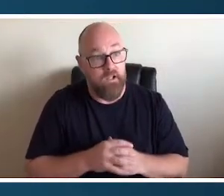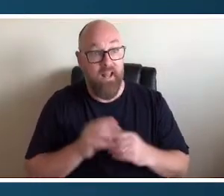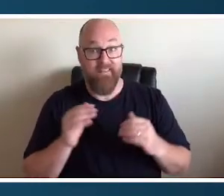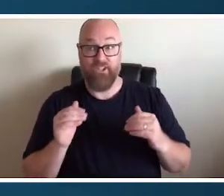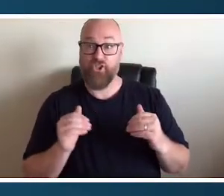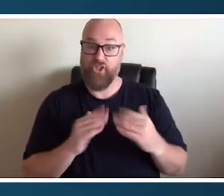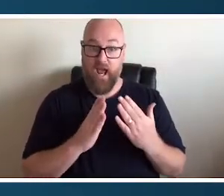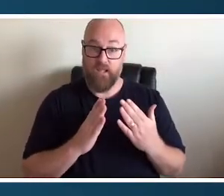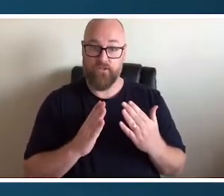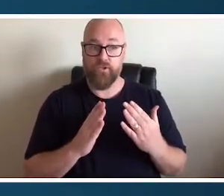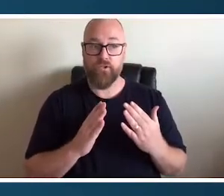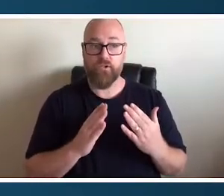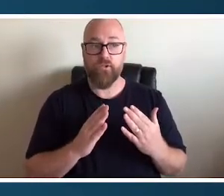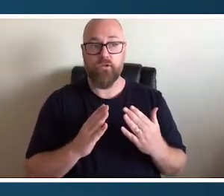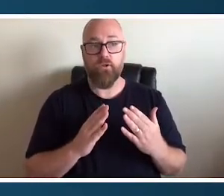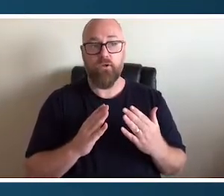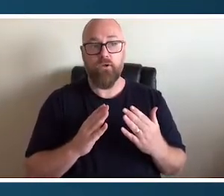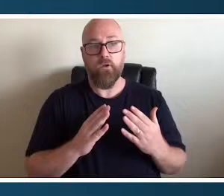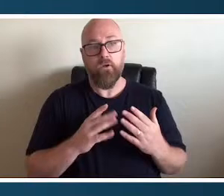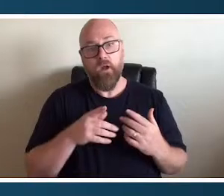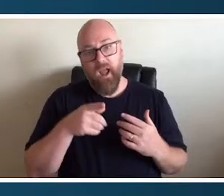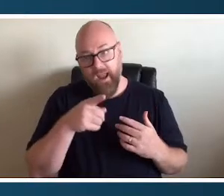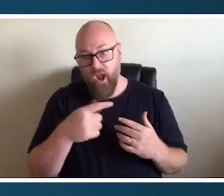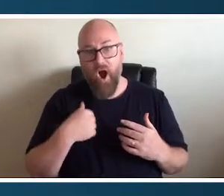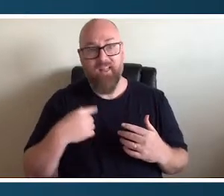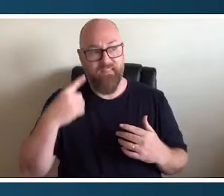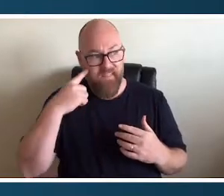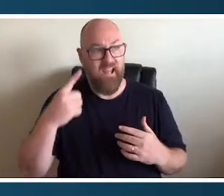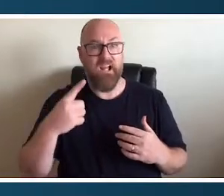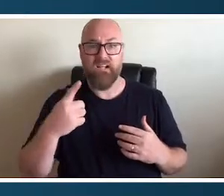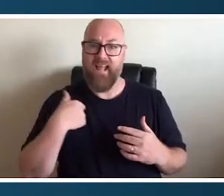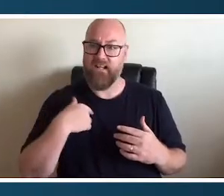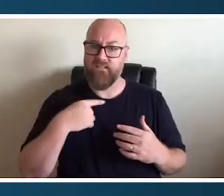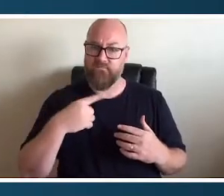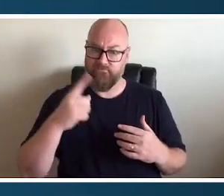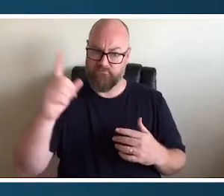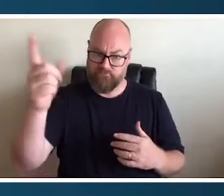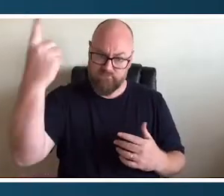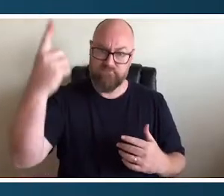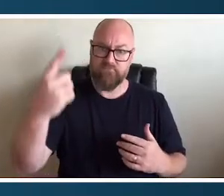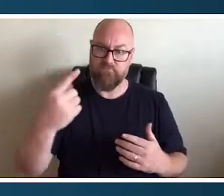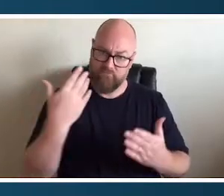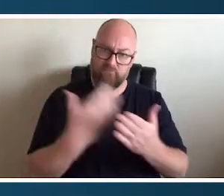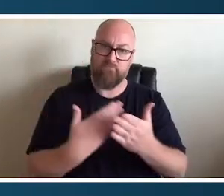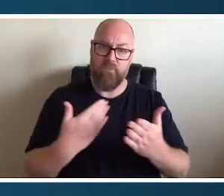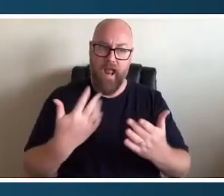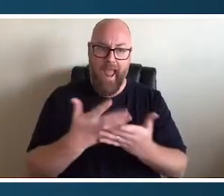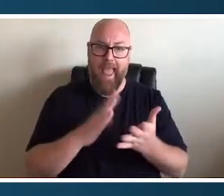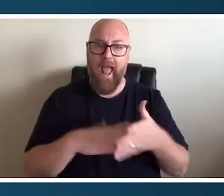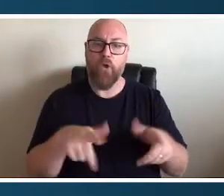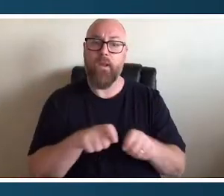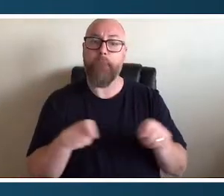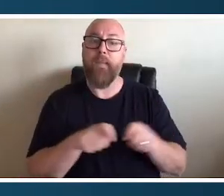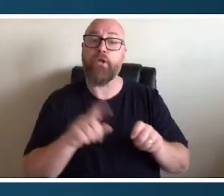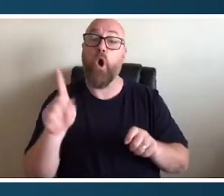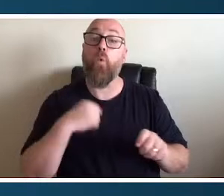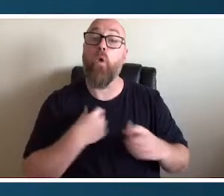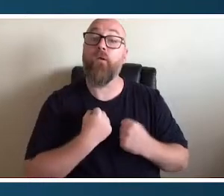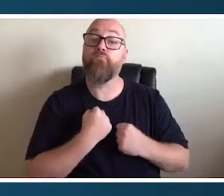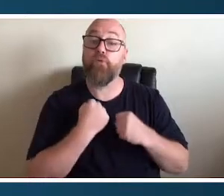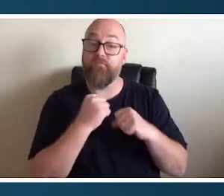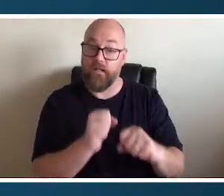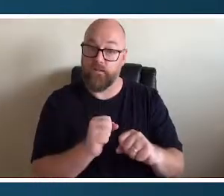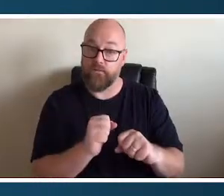call for the academic sector and for researchers, is how do we measure those things that we prevent? We have the same problem in